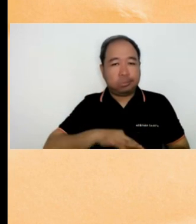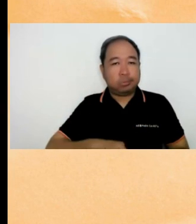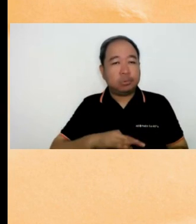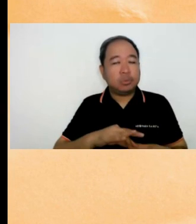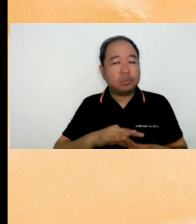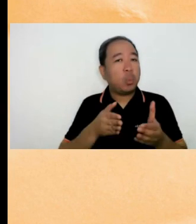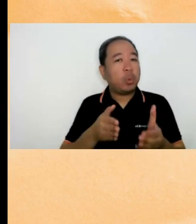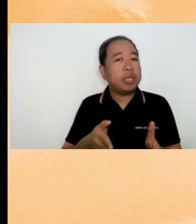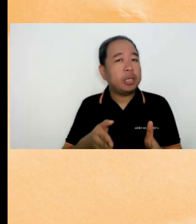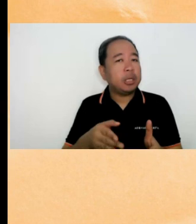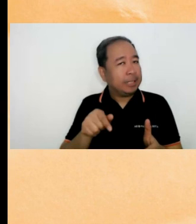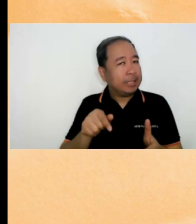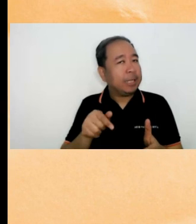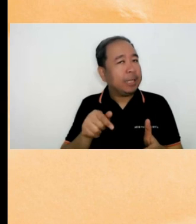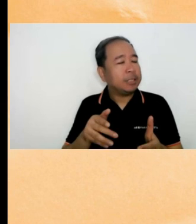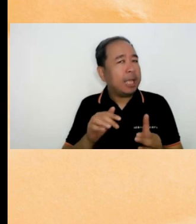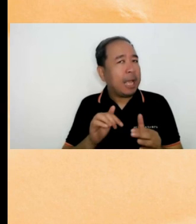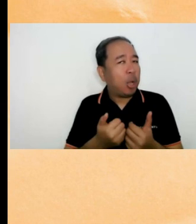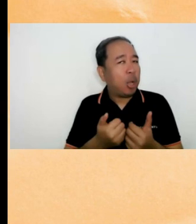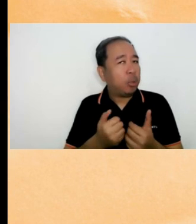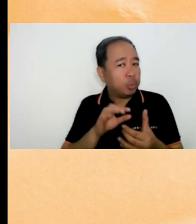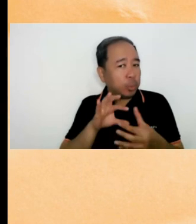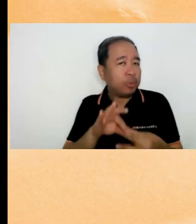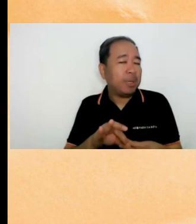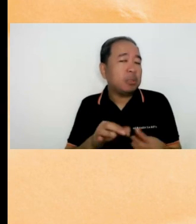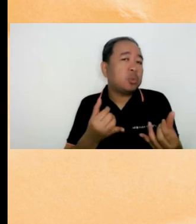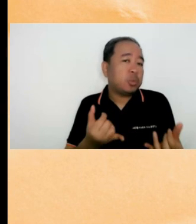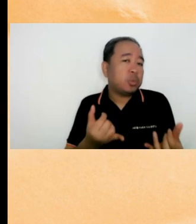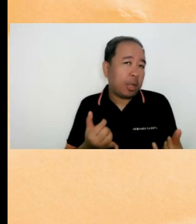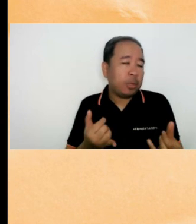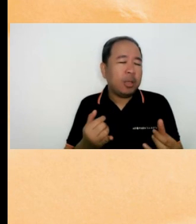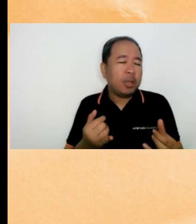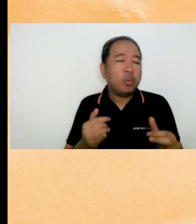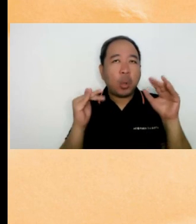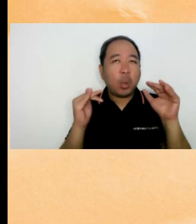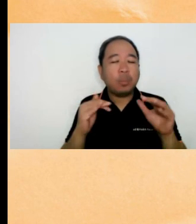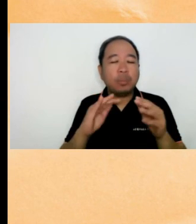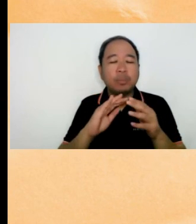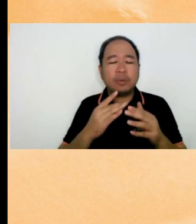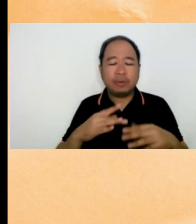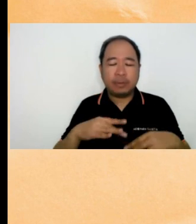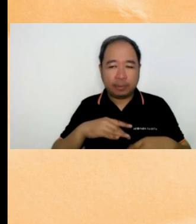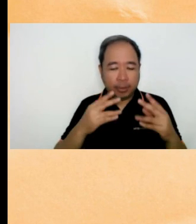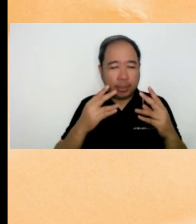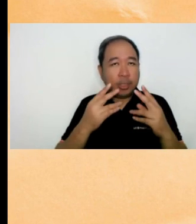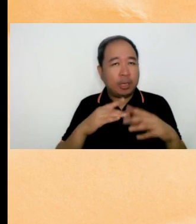the present moment and find calmness in stressful situations. Let's get started.